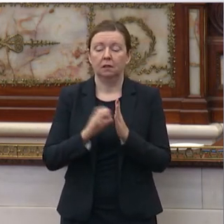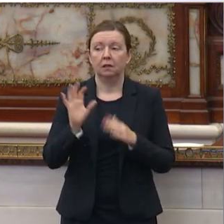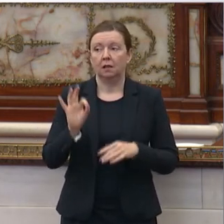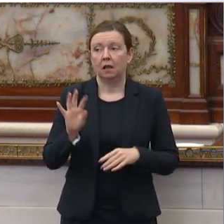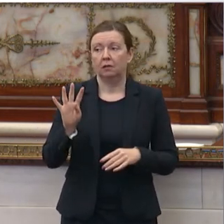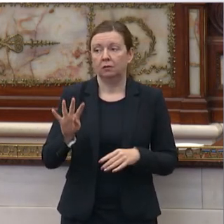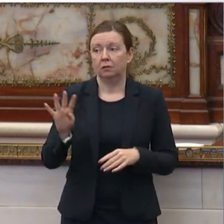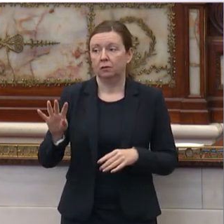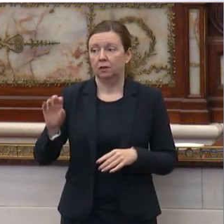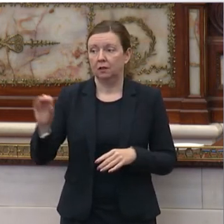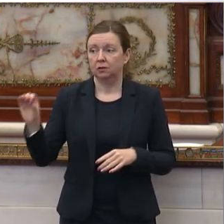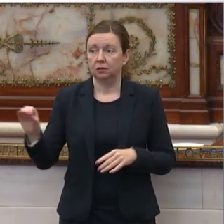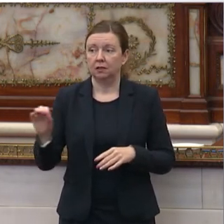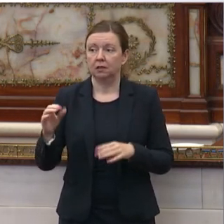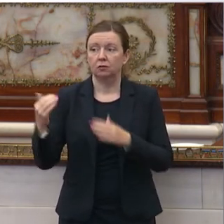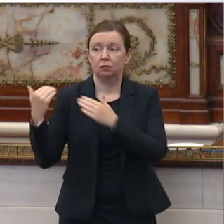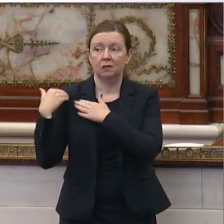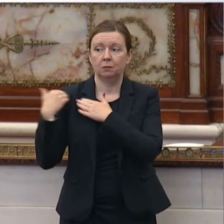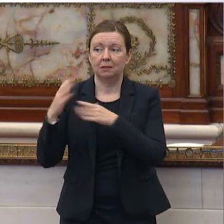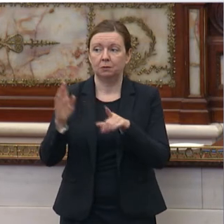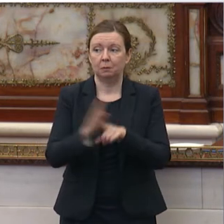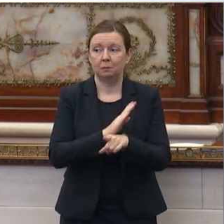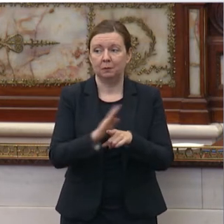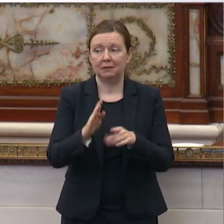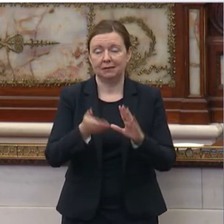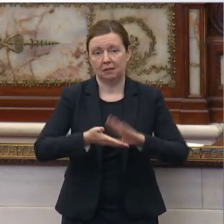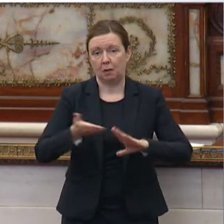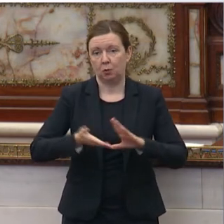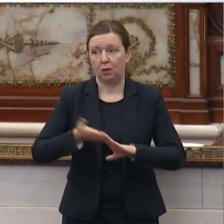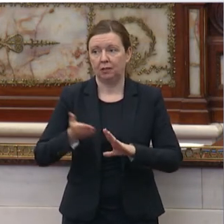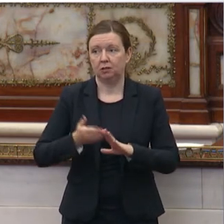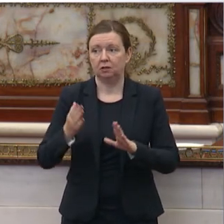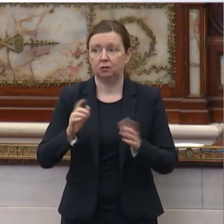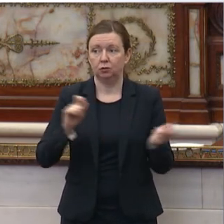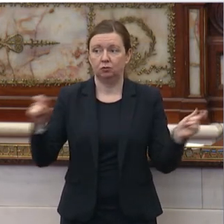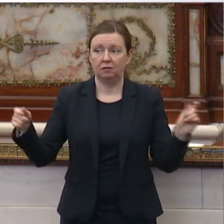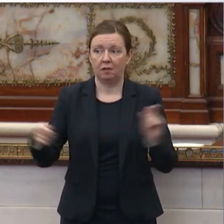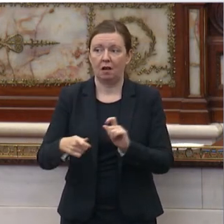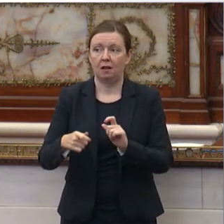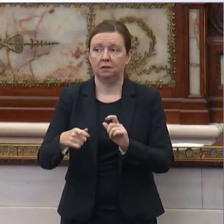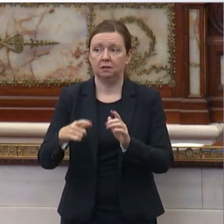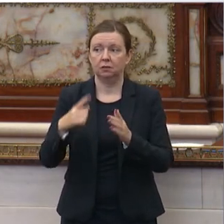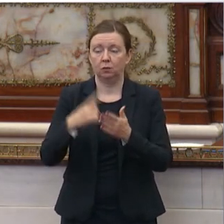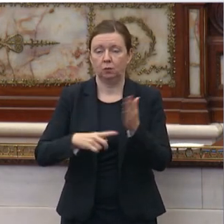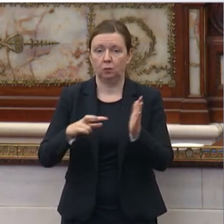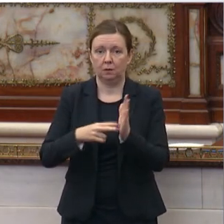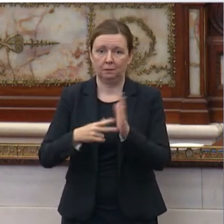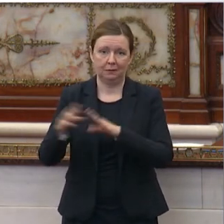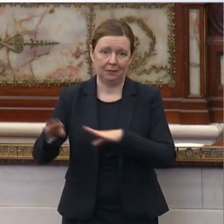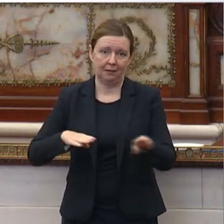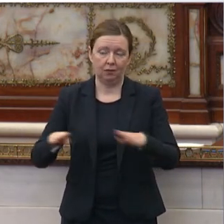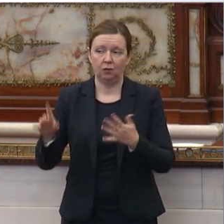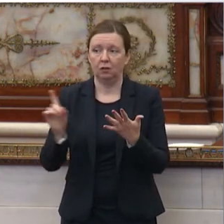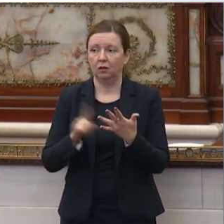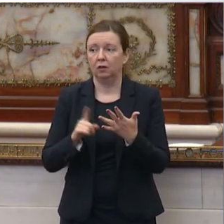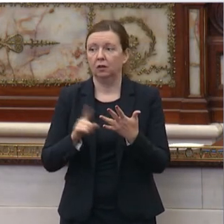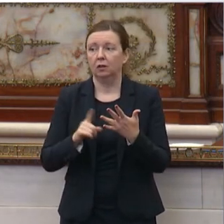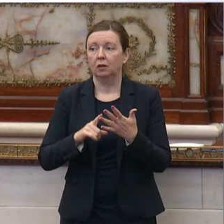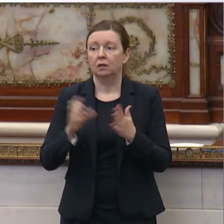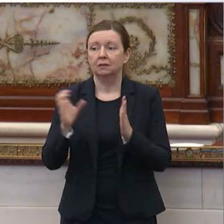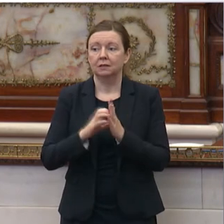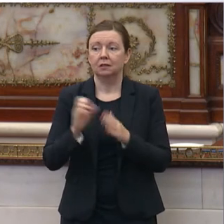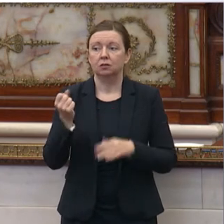the Philadelphia Code entitled responsible business operations to revise what constitutes nuisance behavior, and an ordinance amending